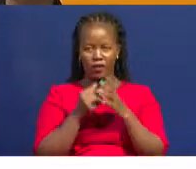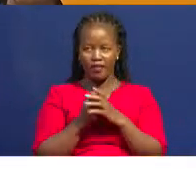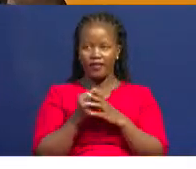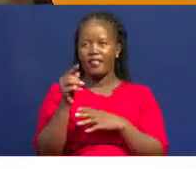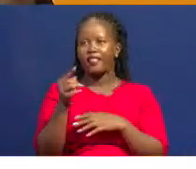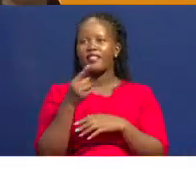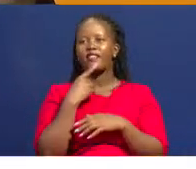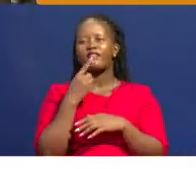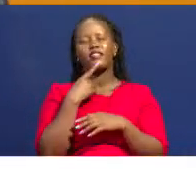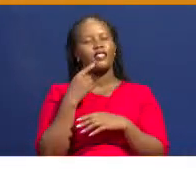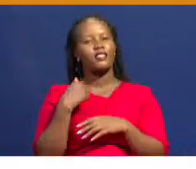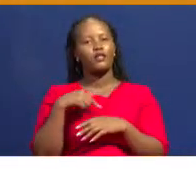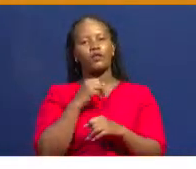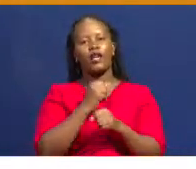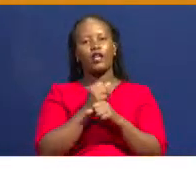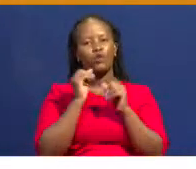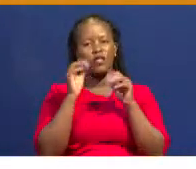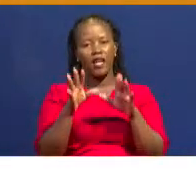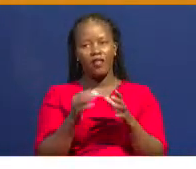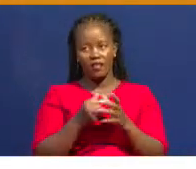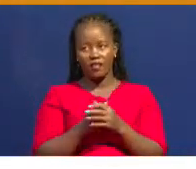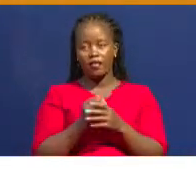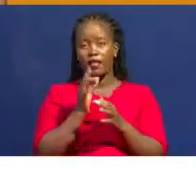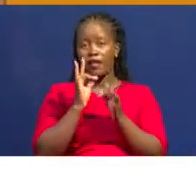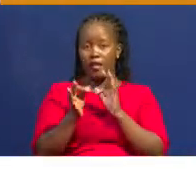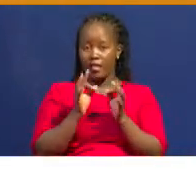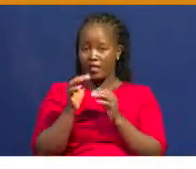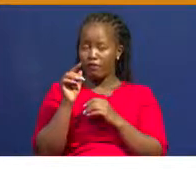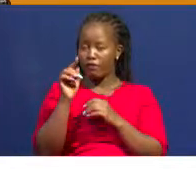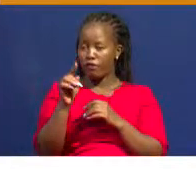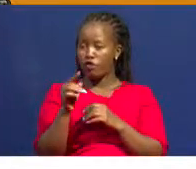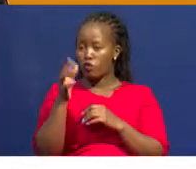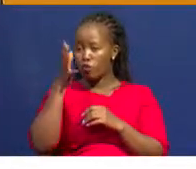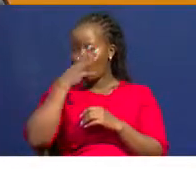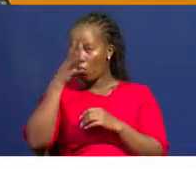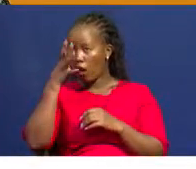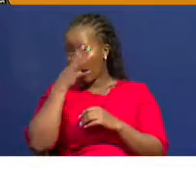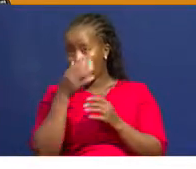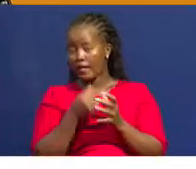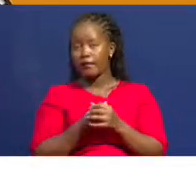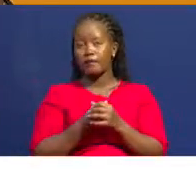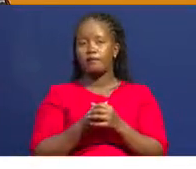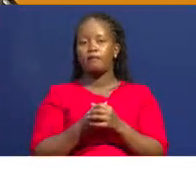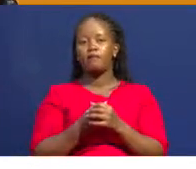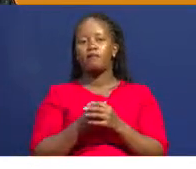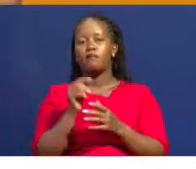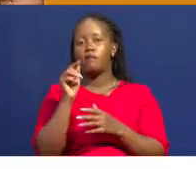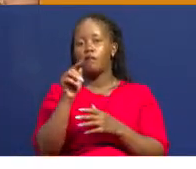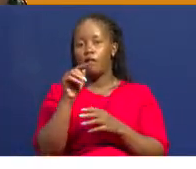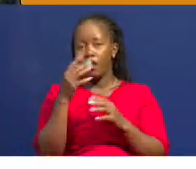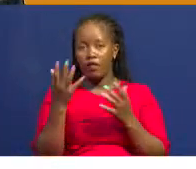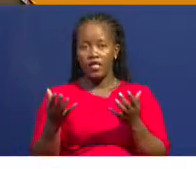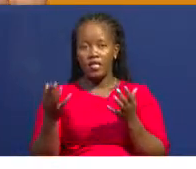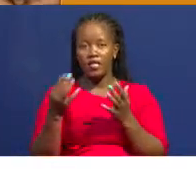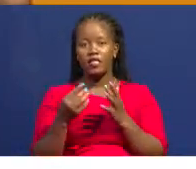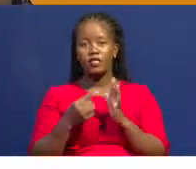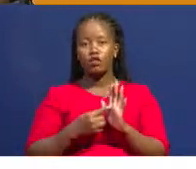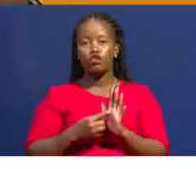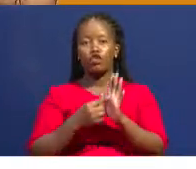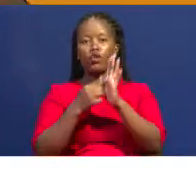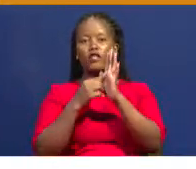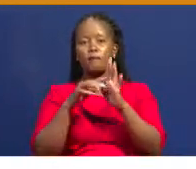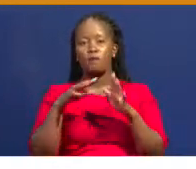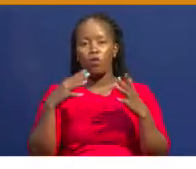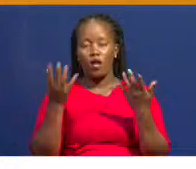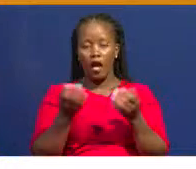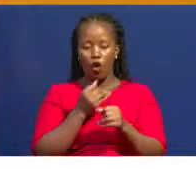collection. When you fail to admit the truth, that by doing that, intensification of operation on